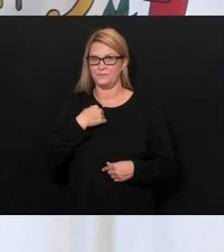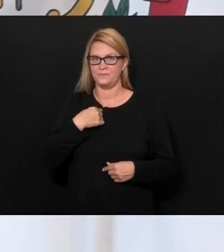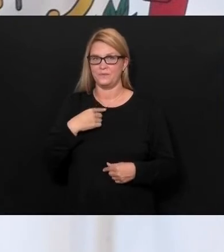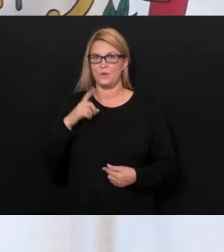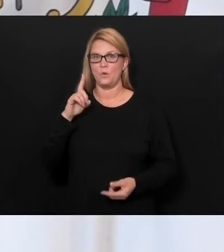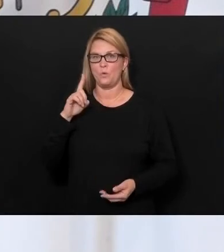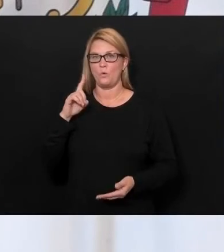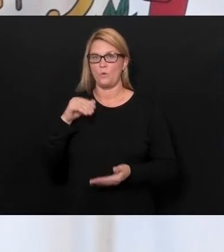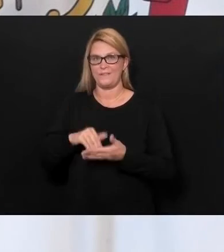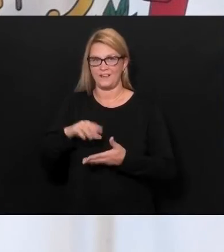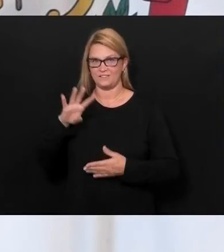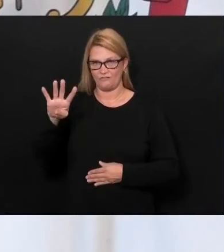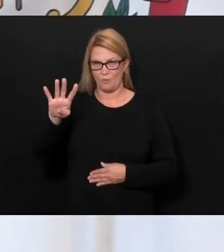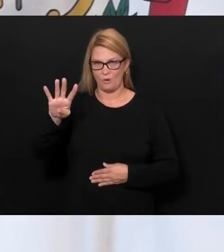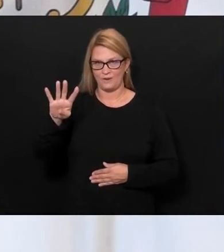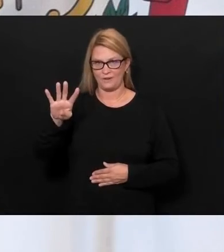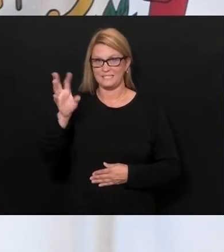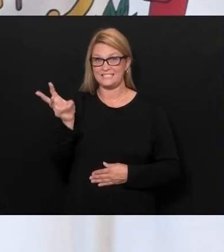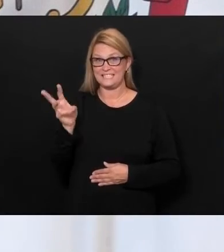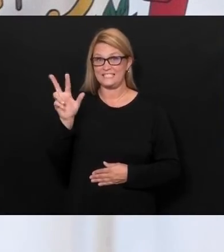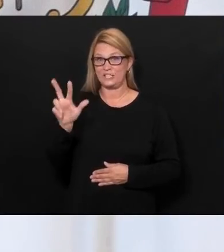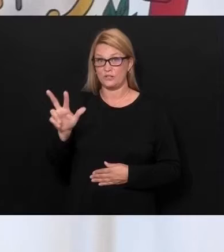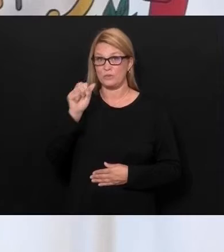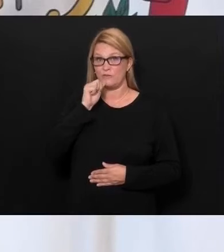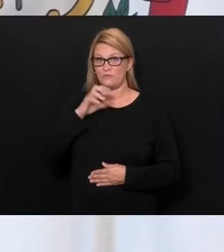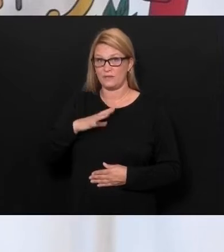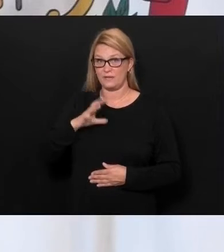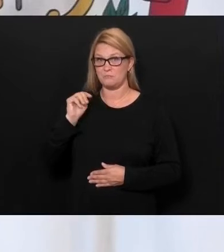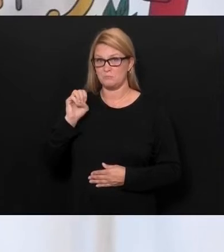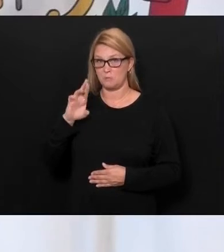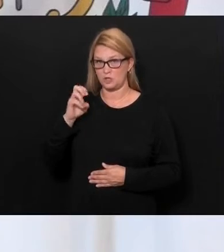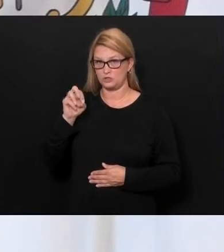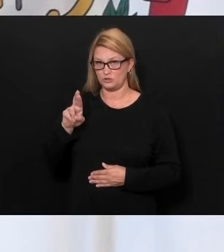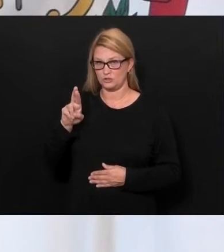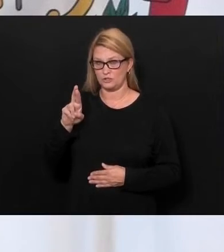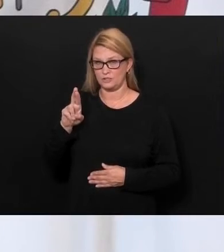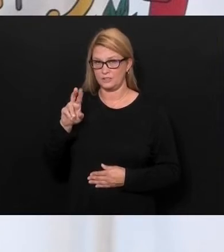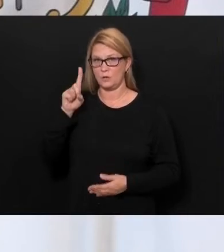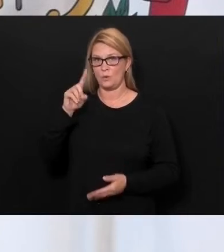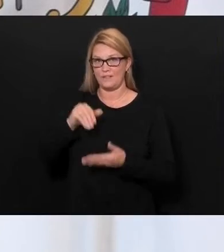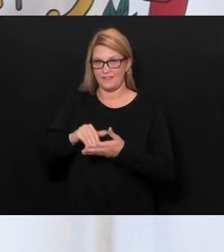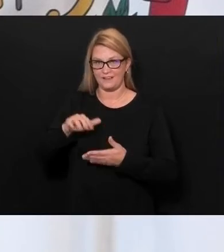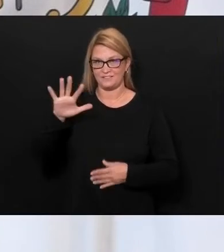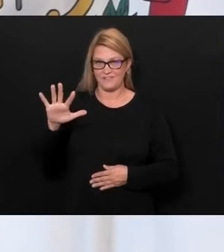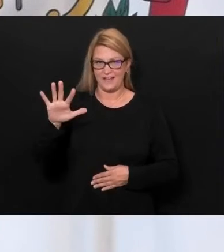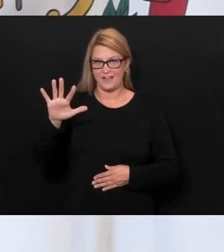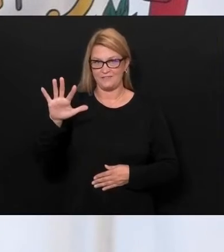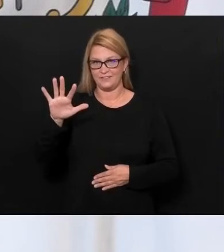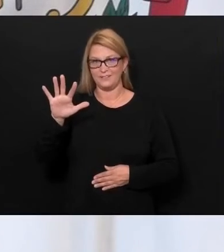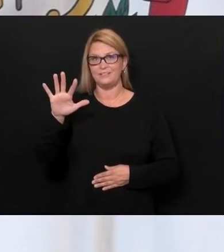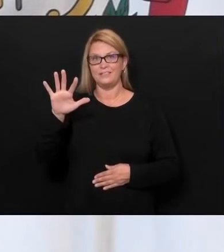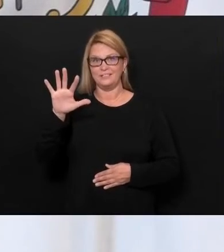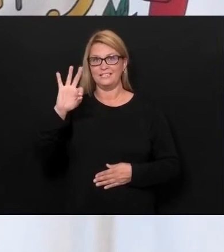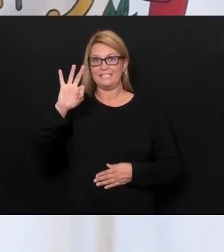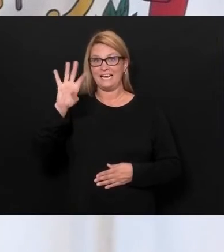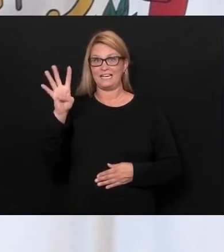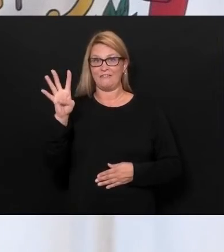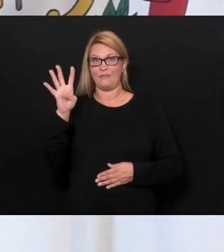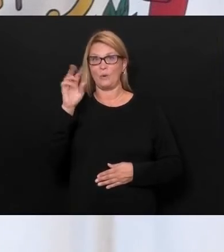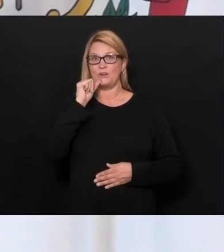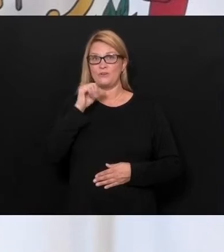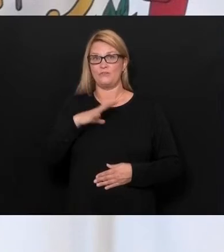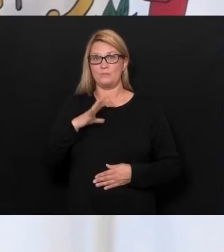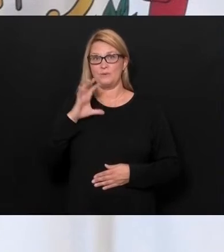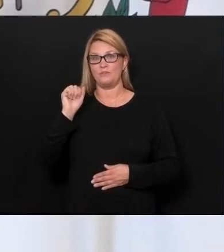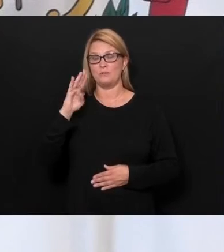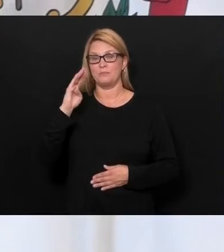Our 1,004th death is a 63-year-old female from Mercer County. Our 1,005th death is a 94-year-old